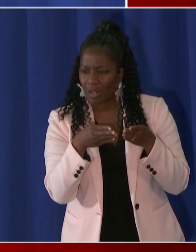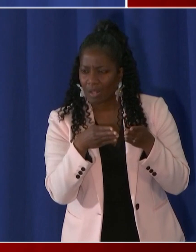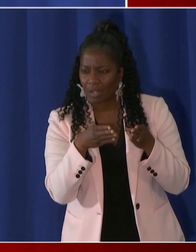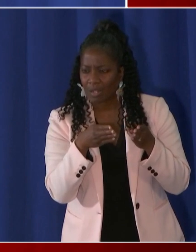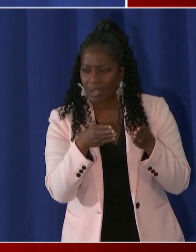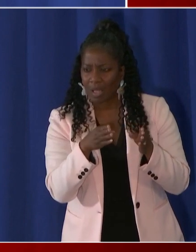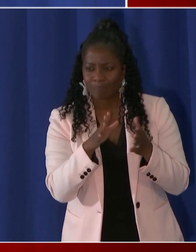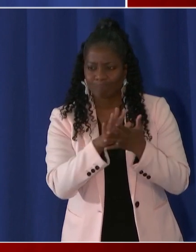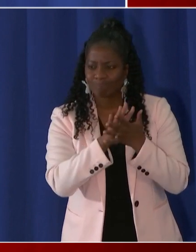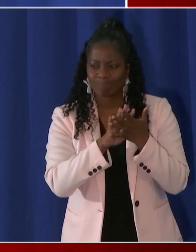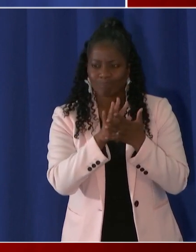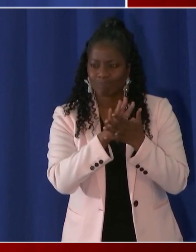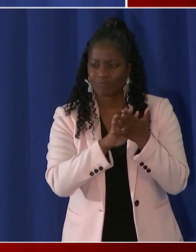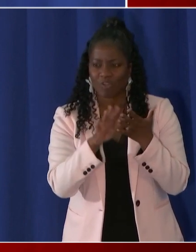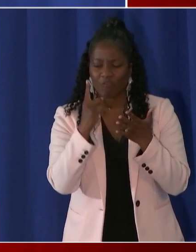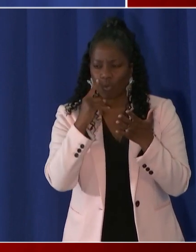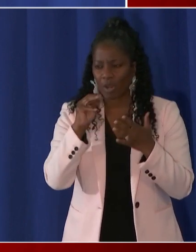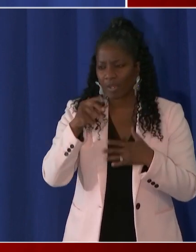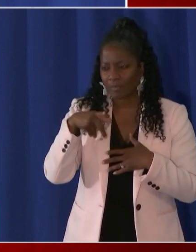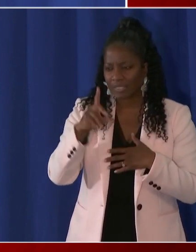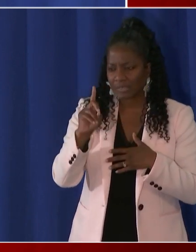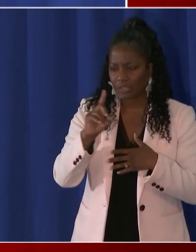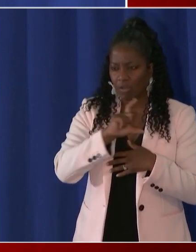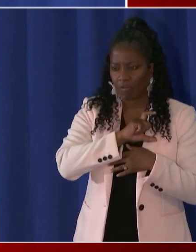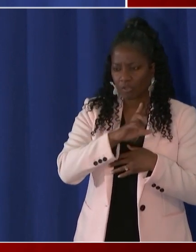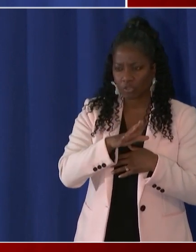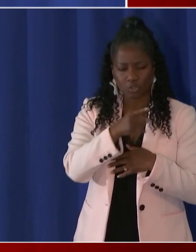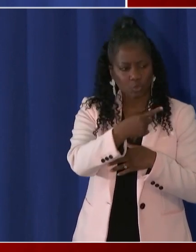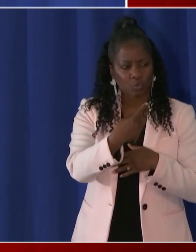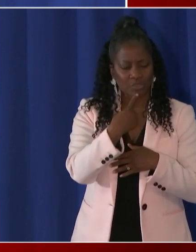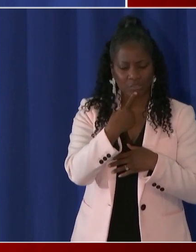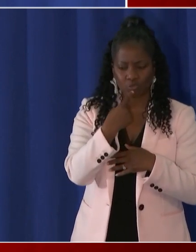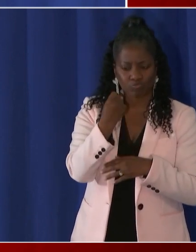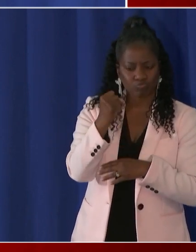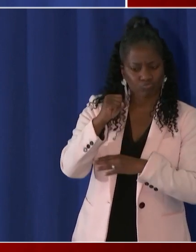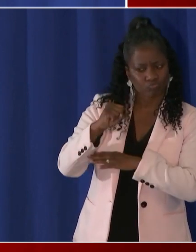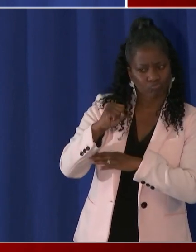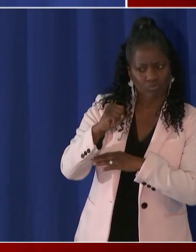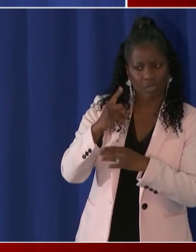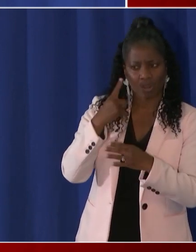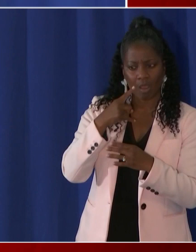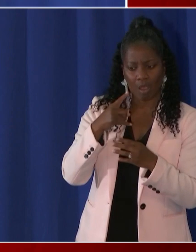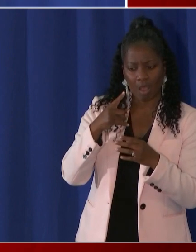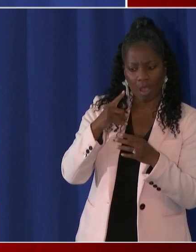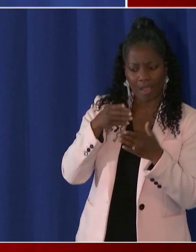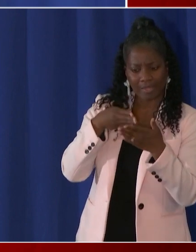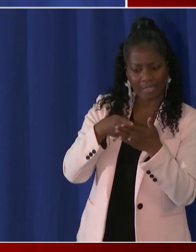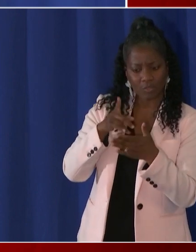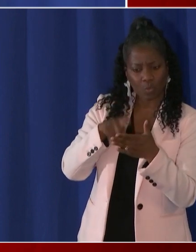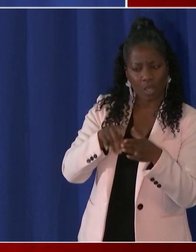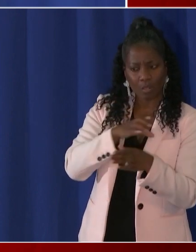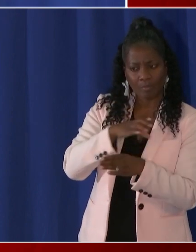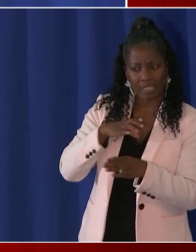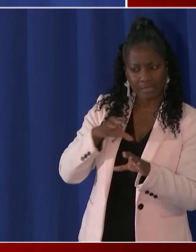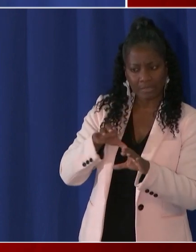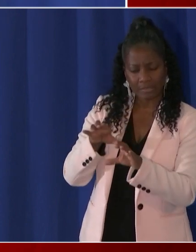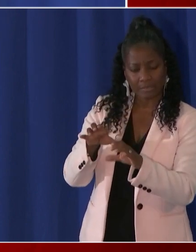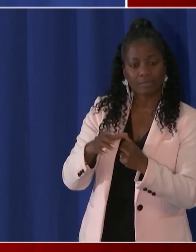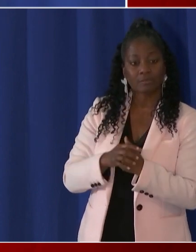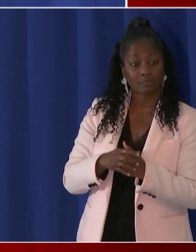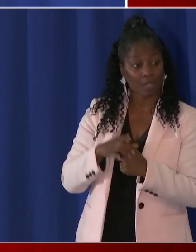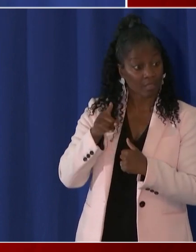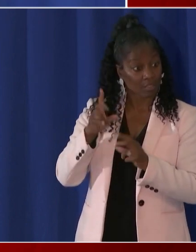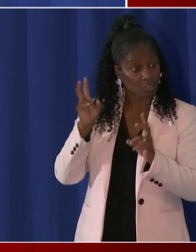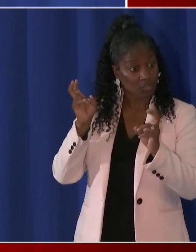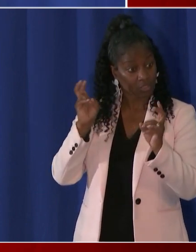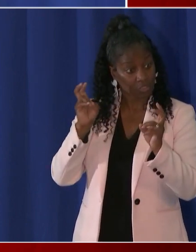squad car for MPD officers. You, of course, came out very forcefully against what his committee did. Is this an issue